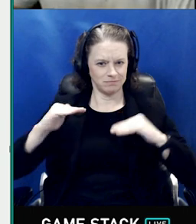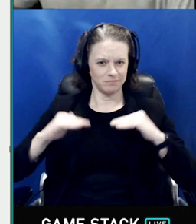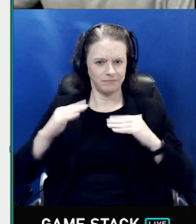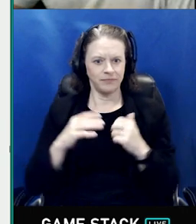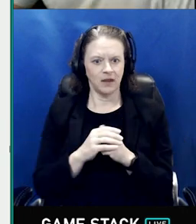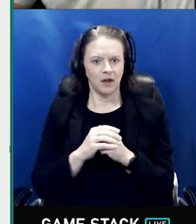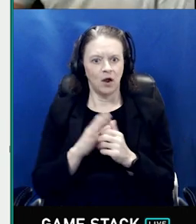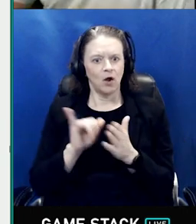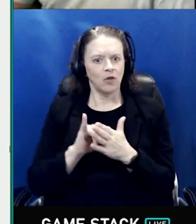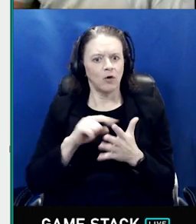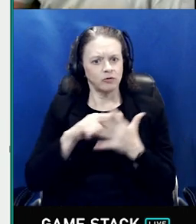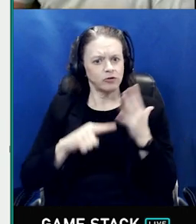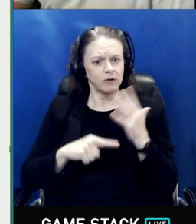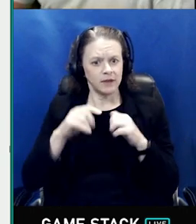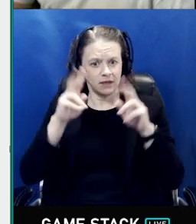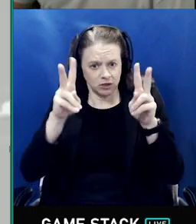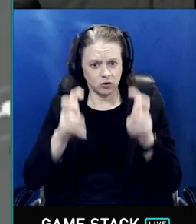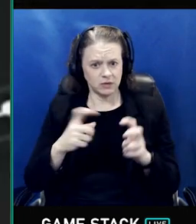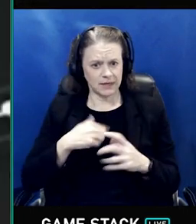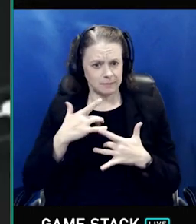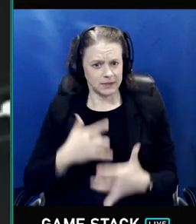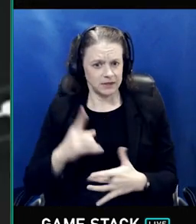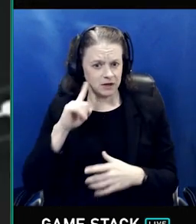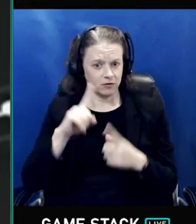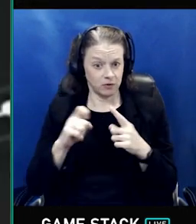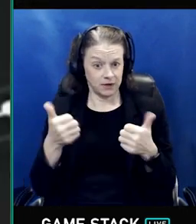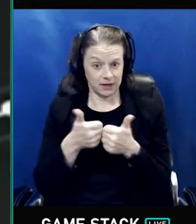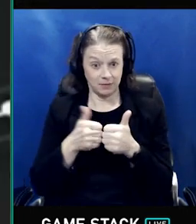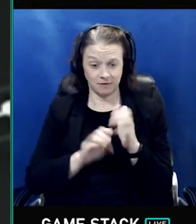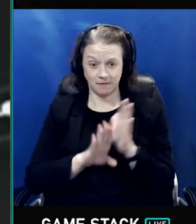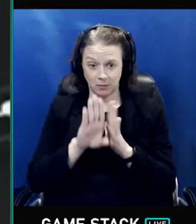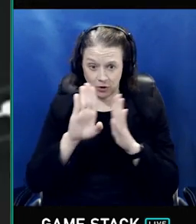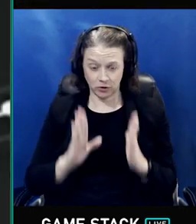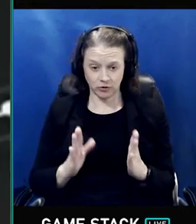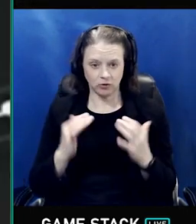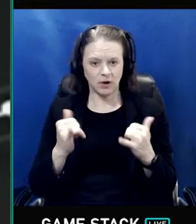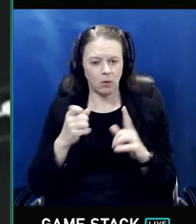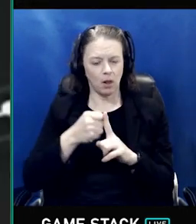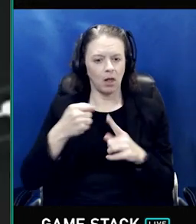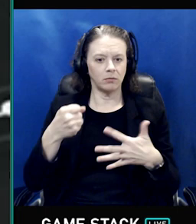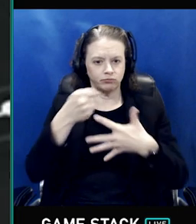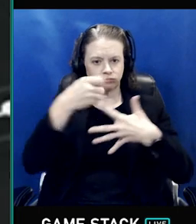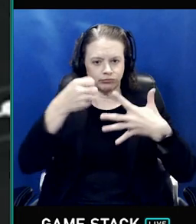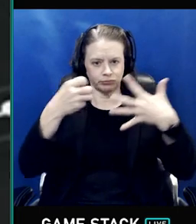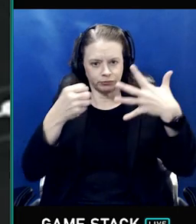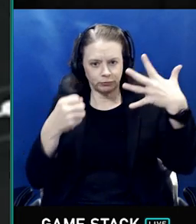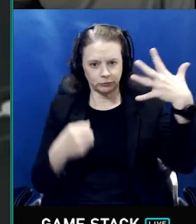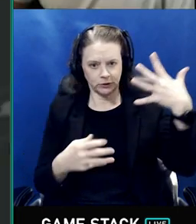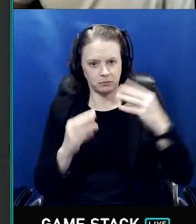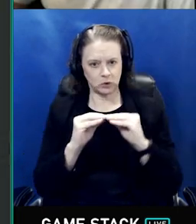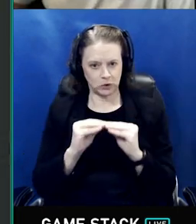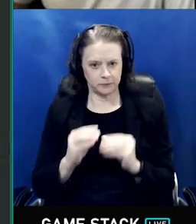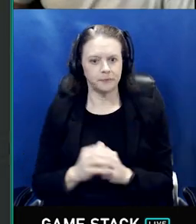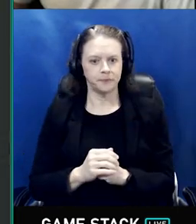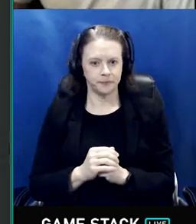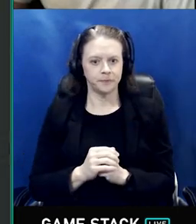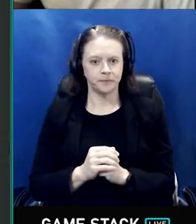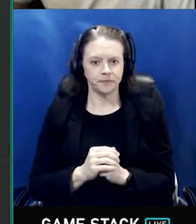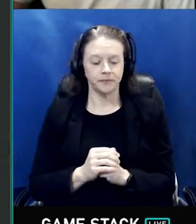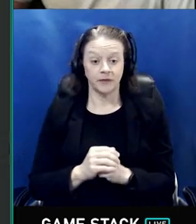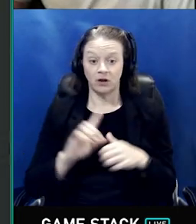from developers, game developers. So let's kind of go into each one of those. I'd like to start with the